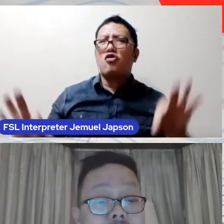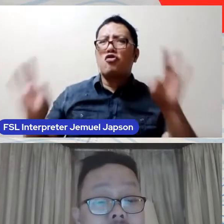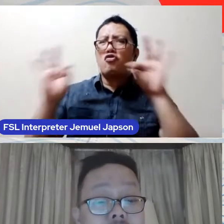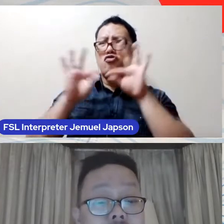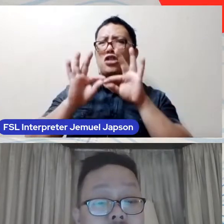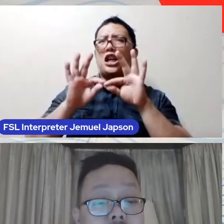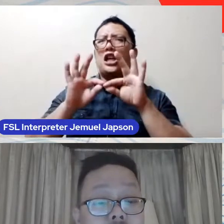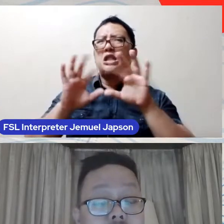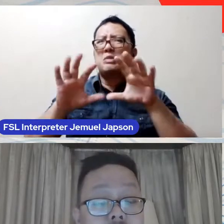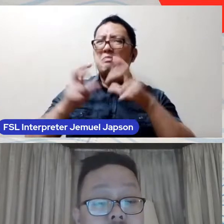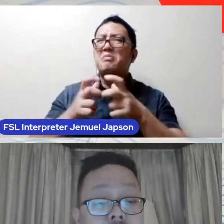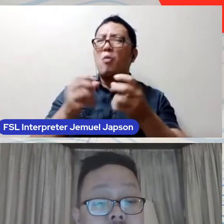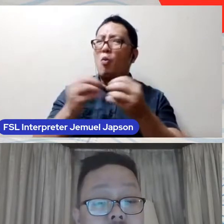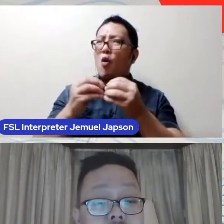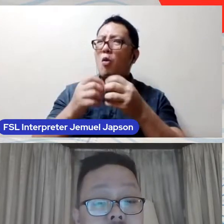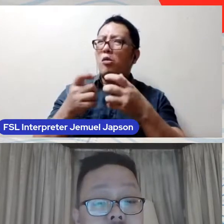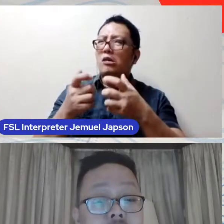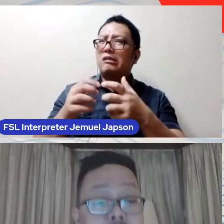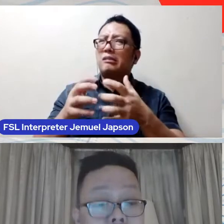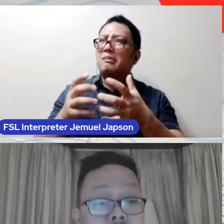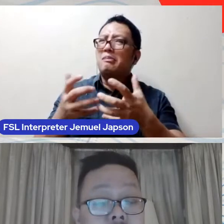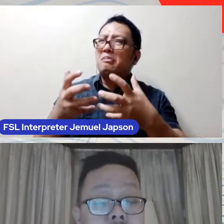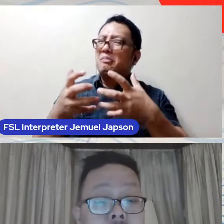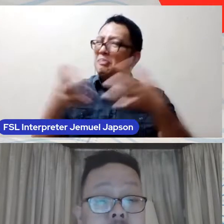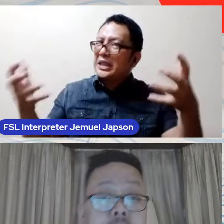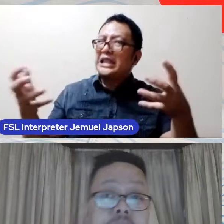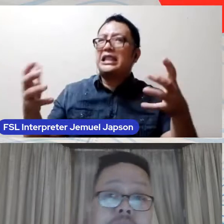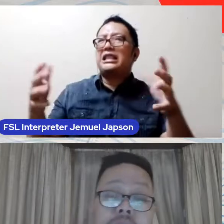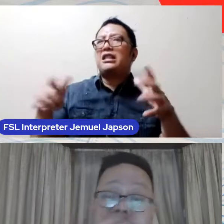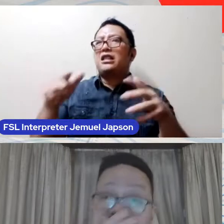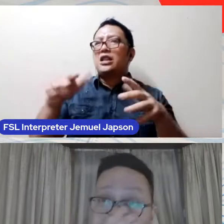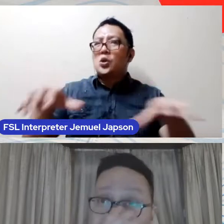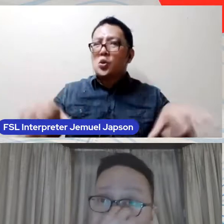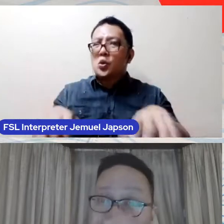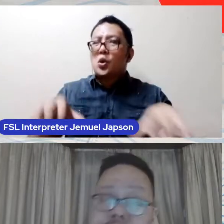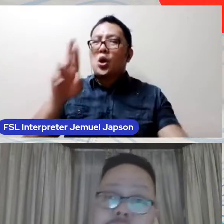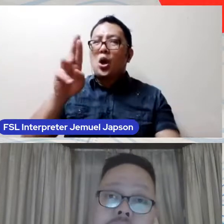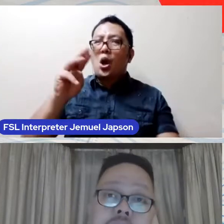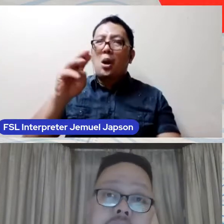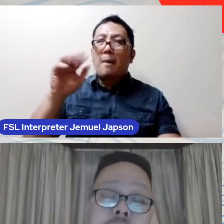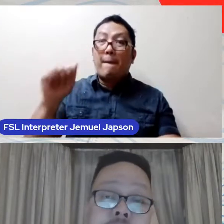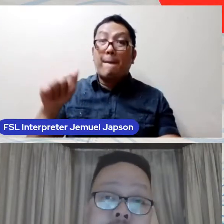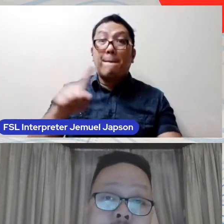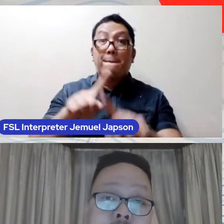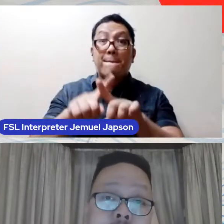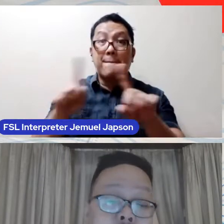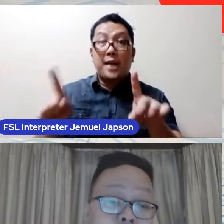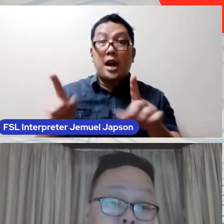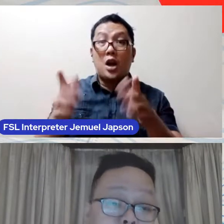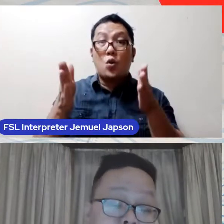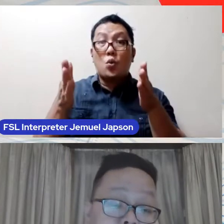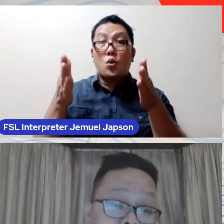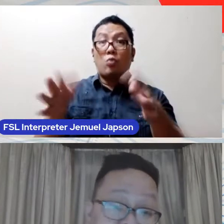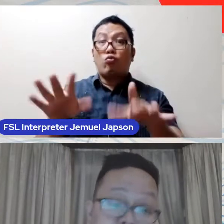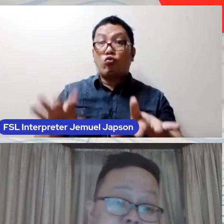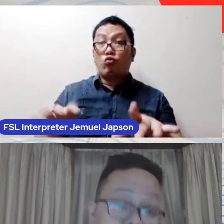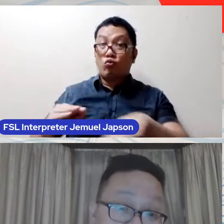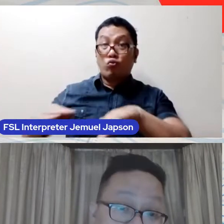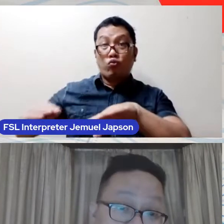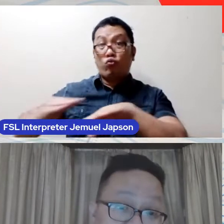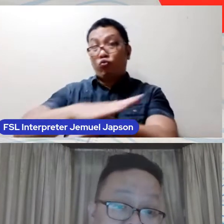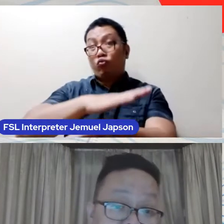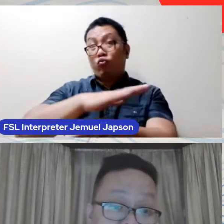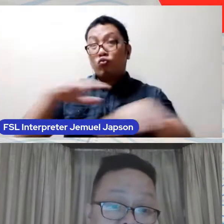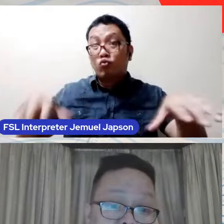trabaho ng RMA. Pero in terms of maapektuhan ba yung operations, hindi